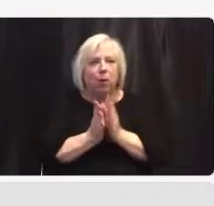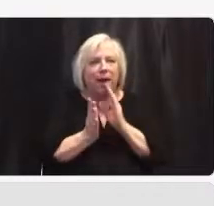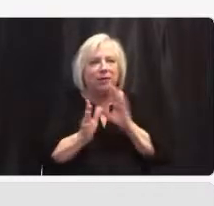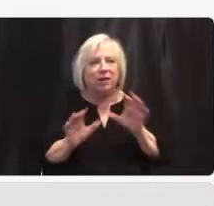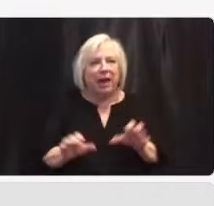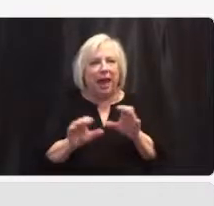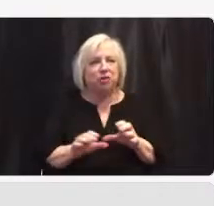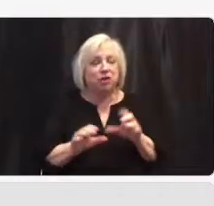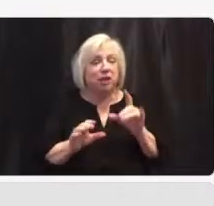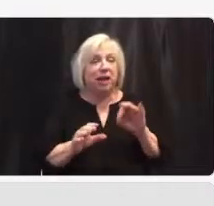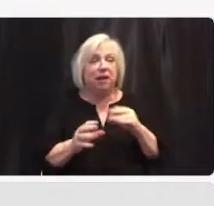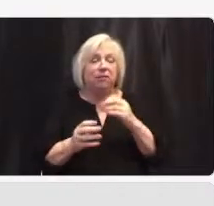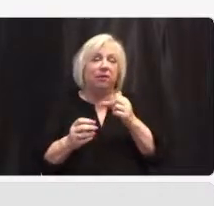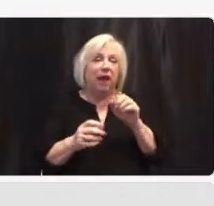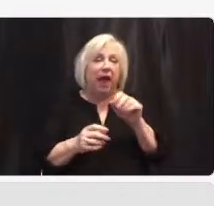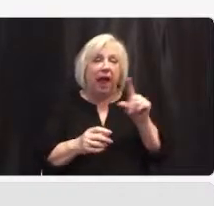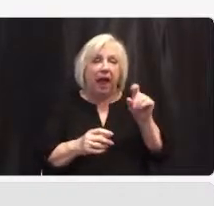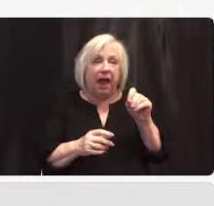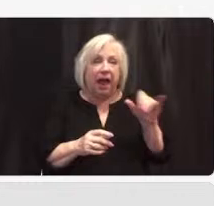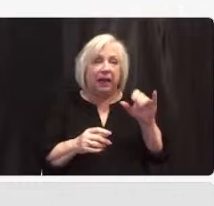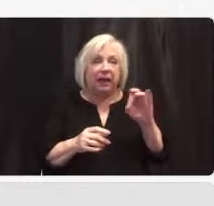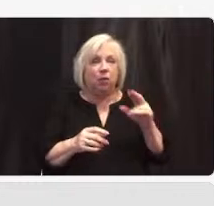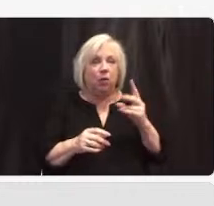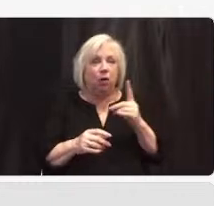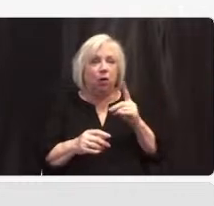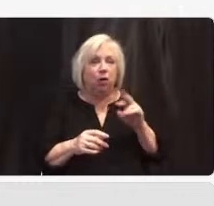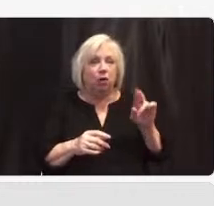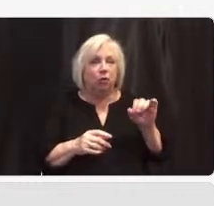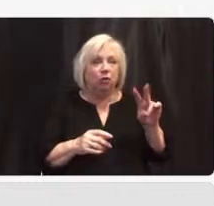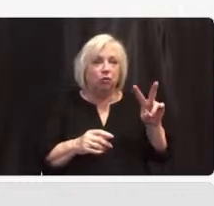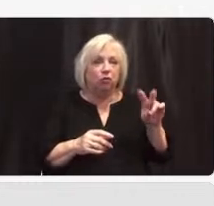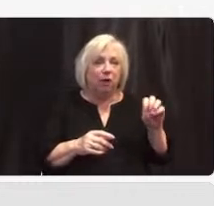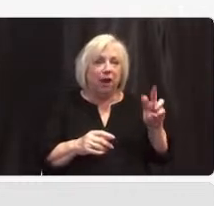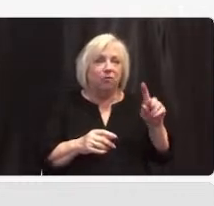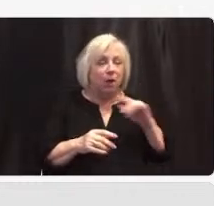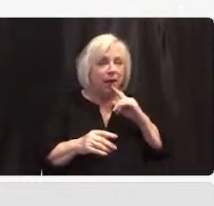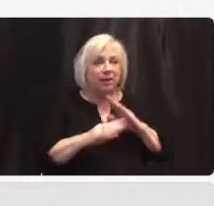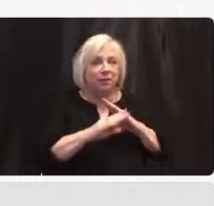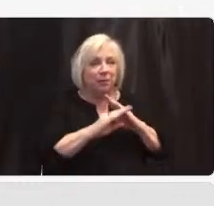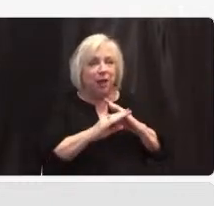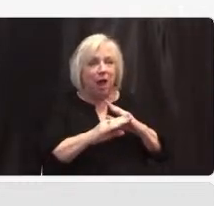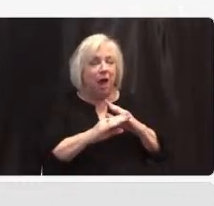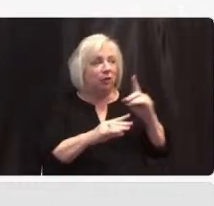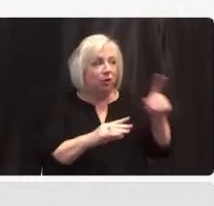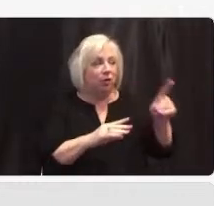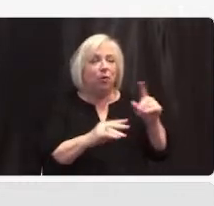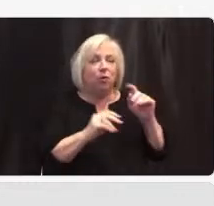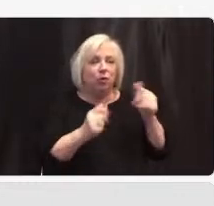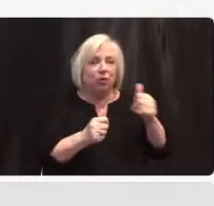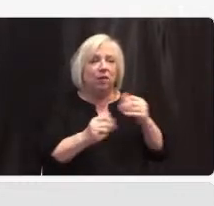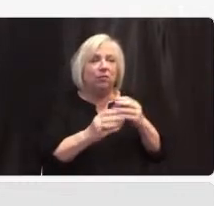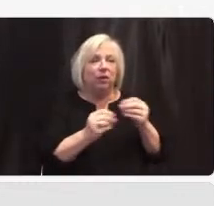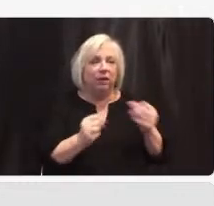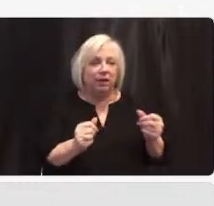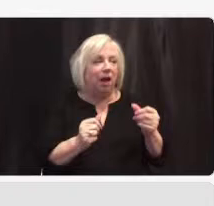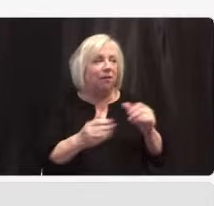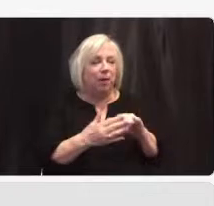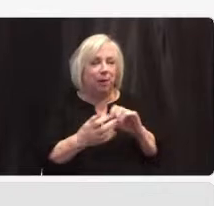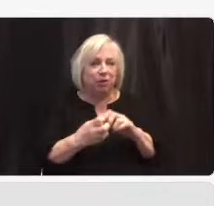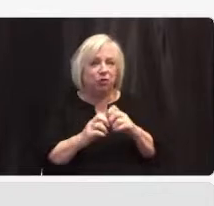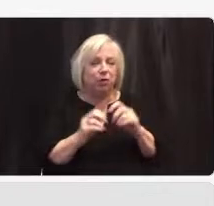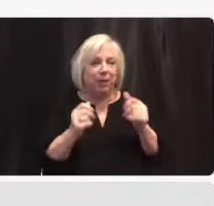blocked, you're ready and able to resolve that issue immediately. Is that correct of what I'm